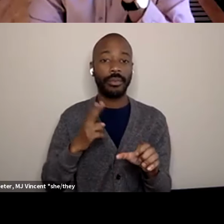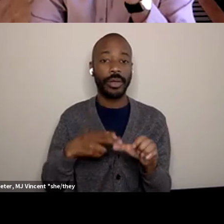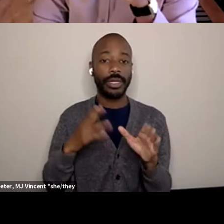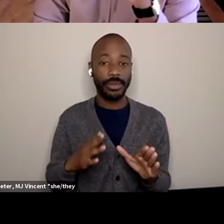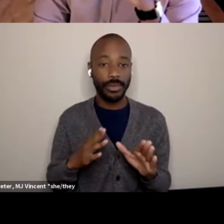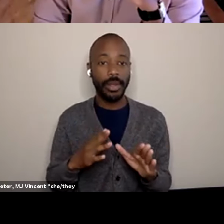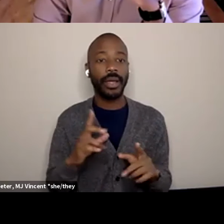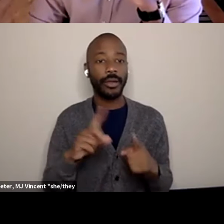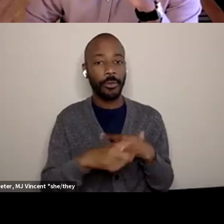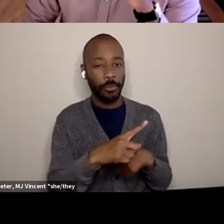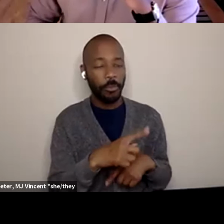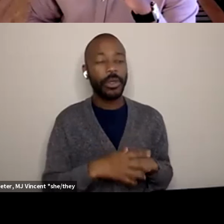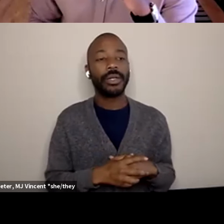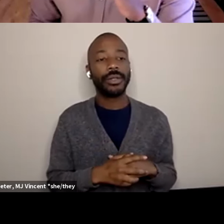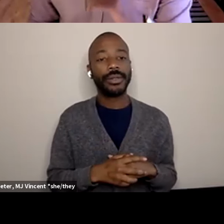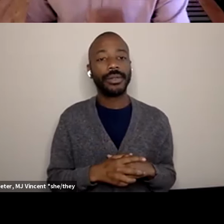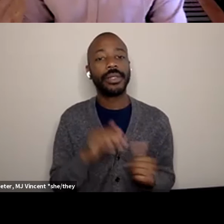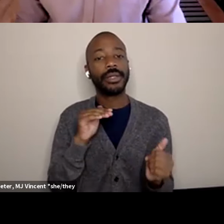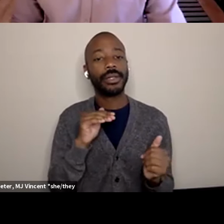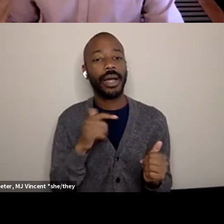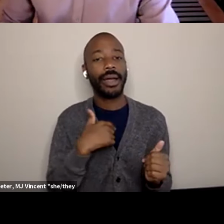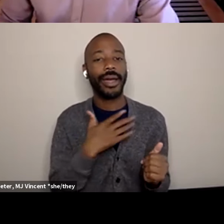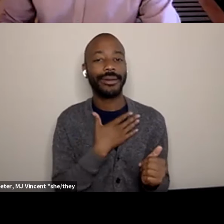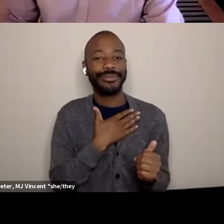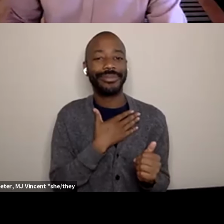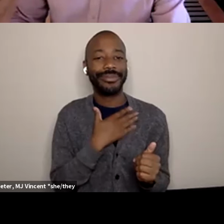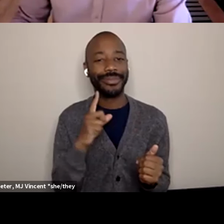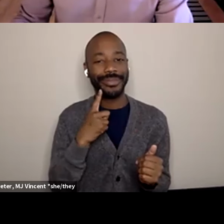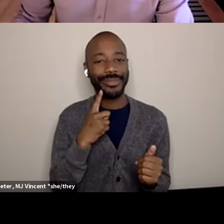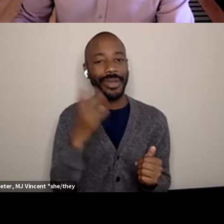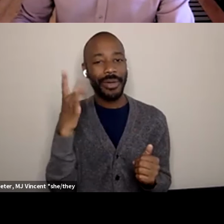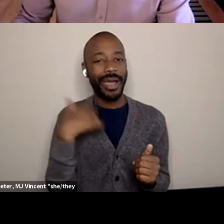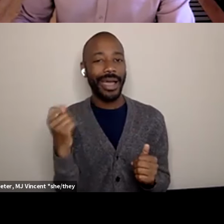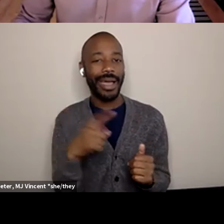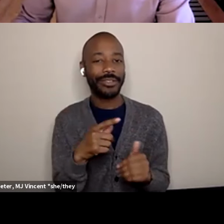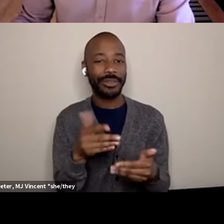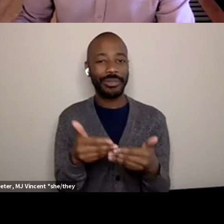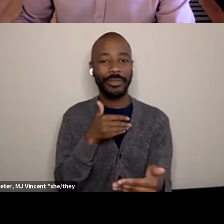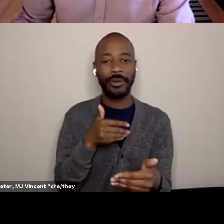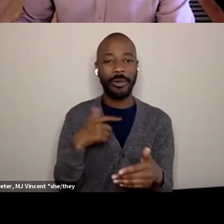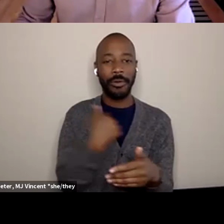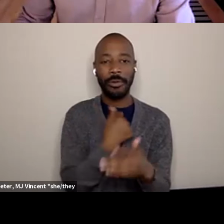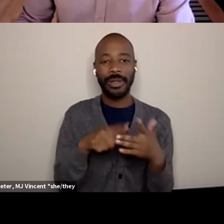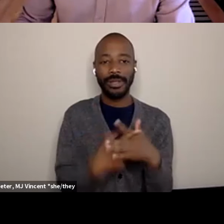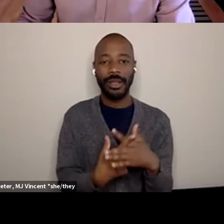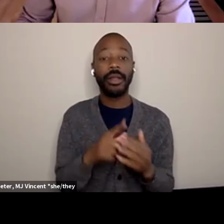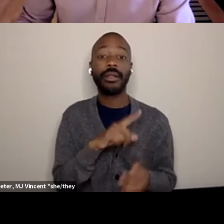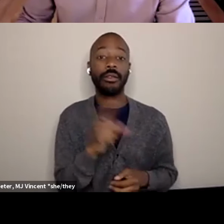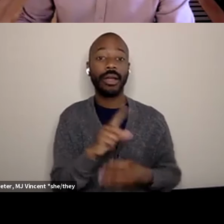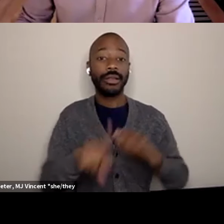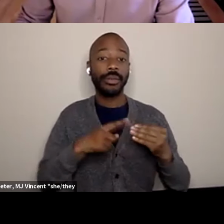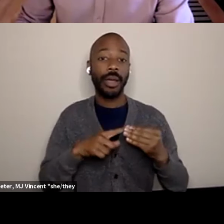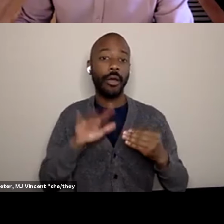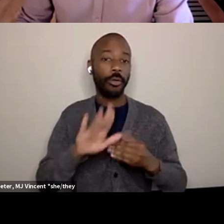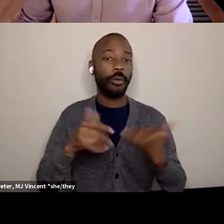Givens. And I chuckle because it's what I was asking you about before we started. The question is about your current work